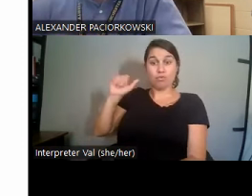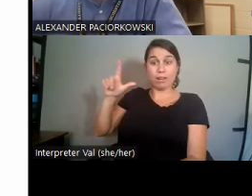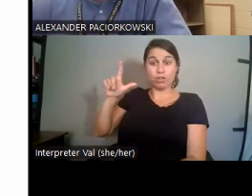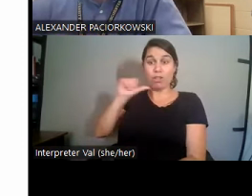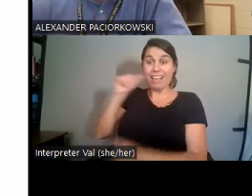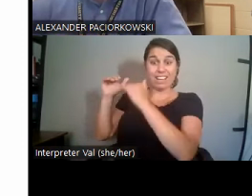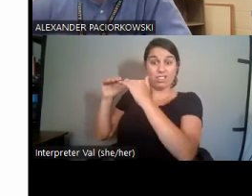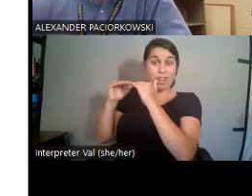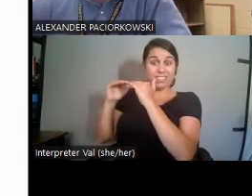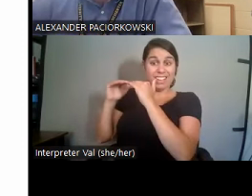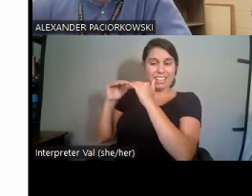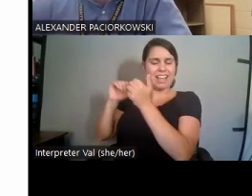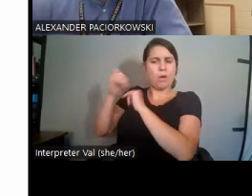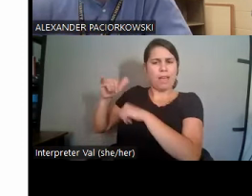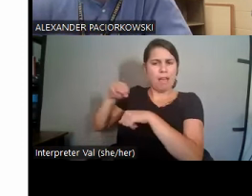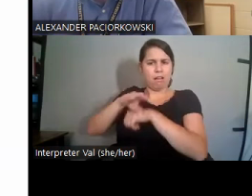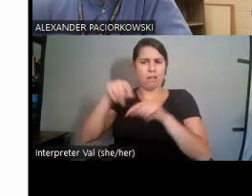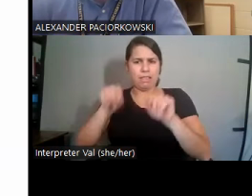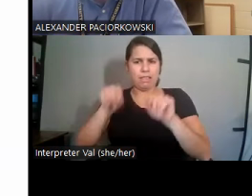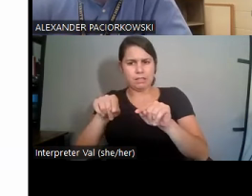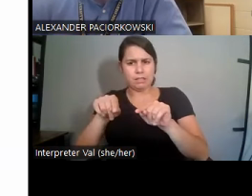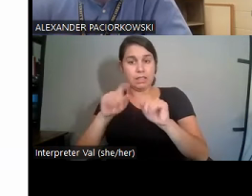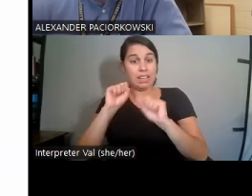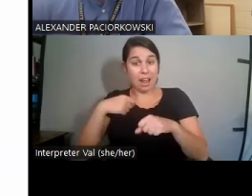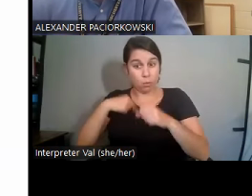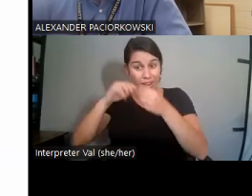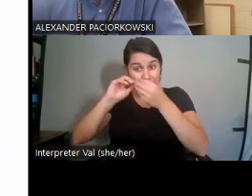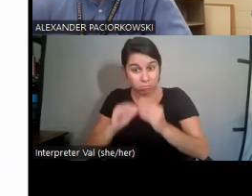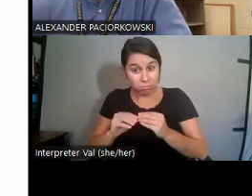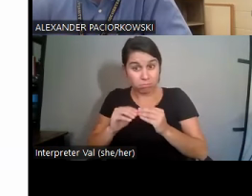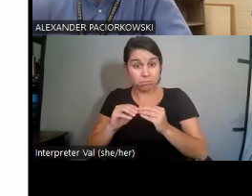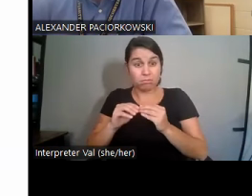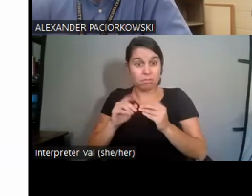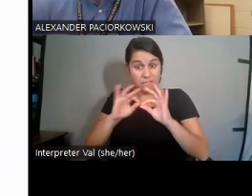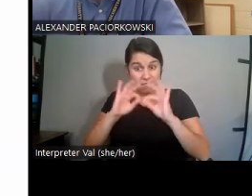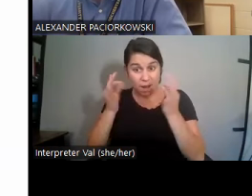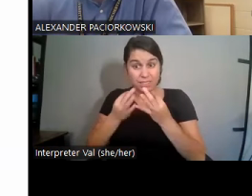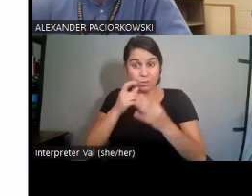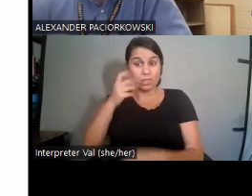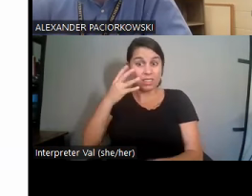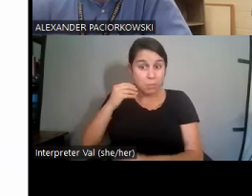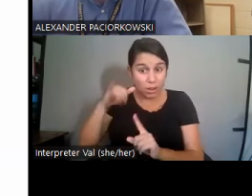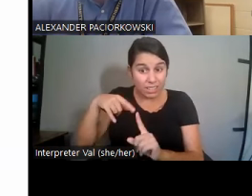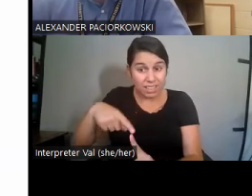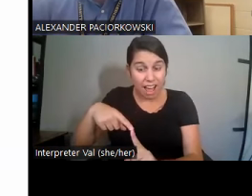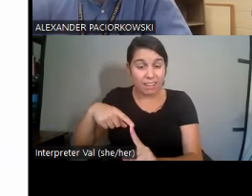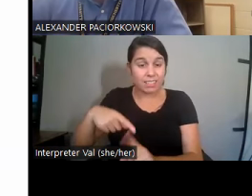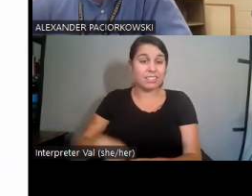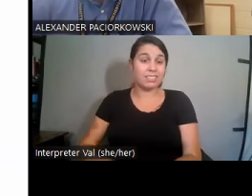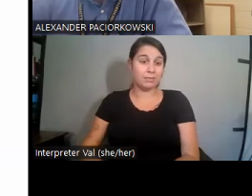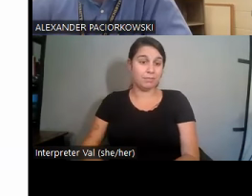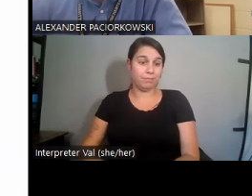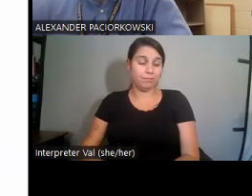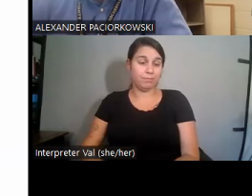model of risk, and is it possible to quantify the effects on families of this experience with racial discrimination?